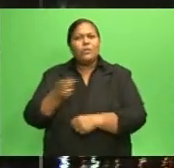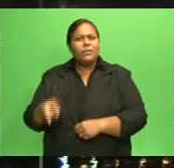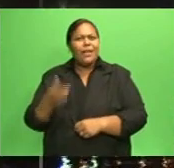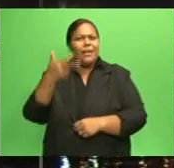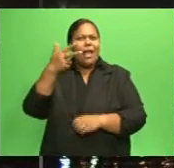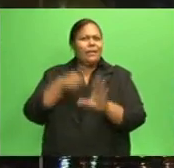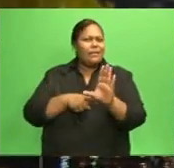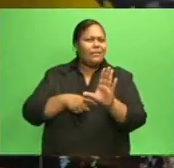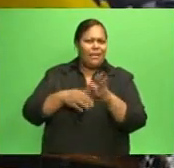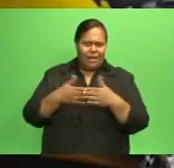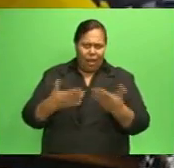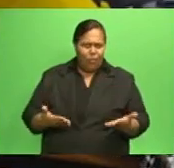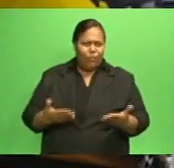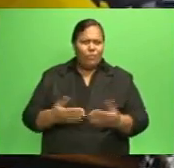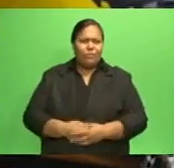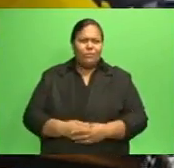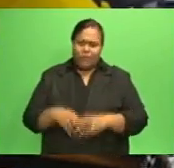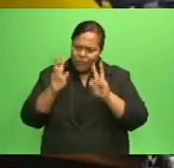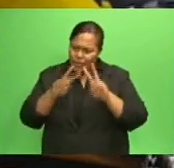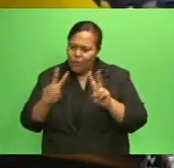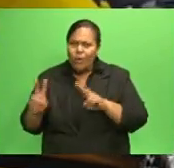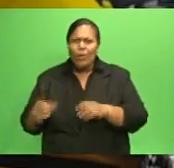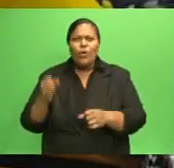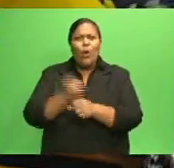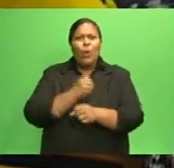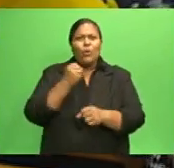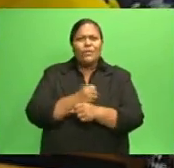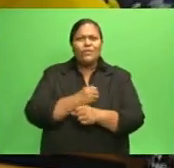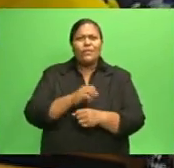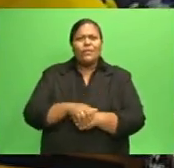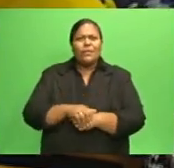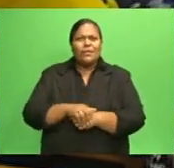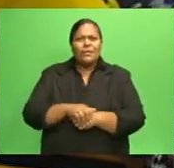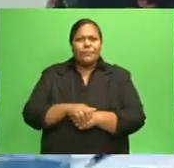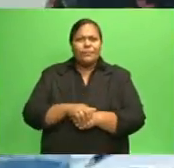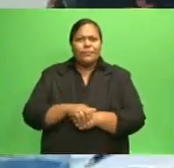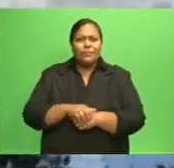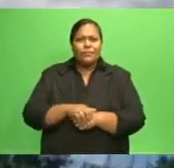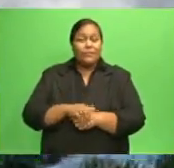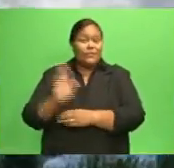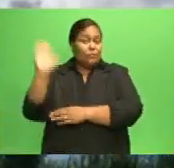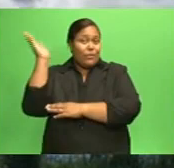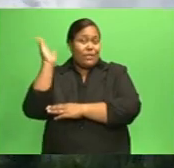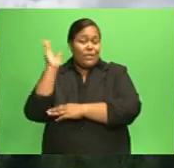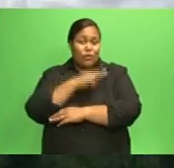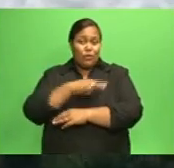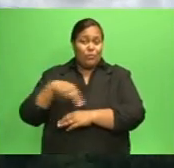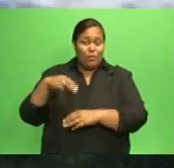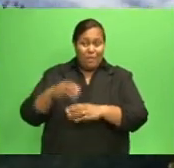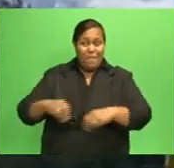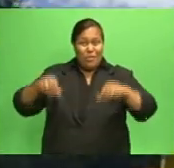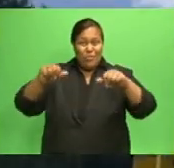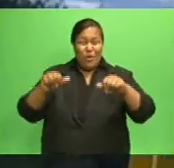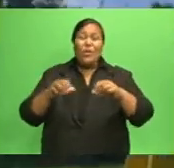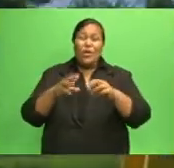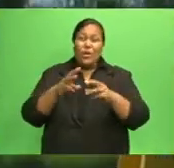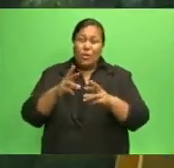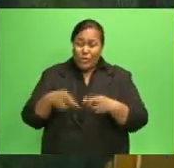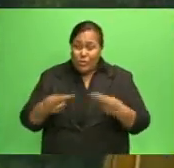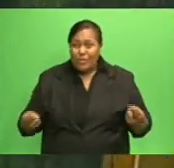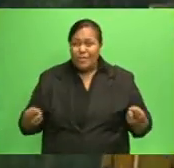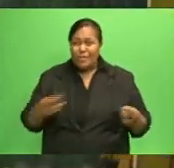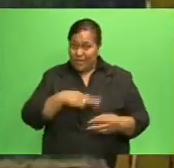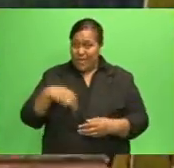gold deposits. In a briefing to Mineral Resources Minister Choneo Somate, company chairman Michael Nesbitt